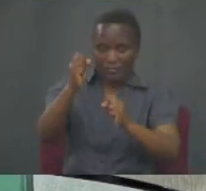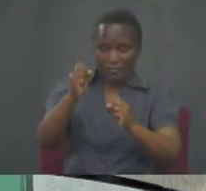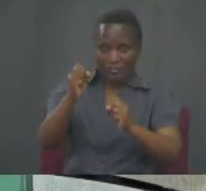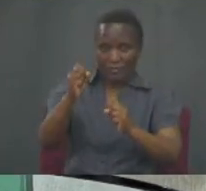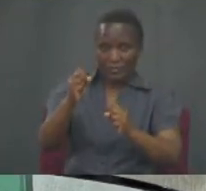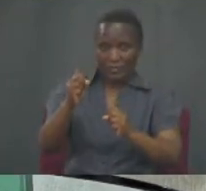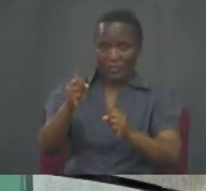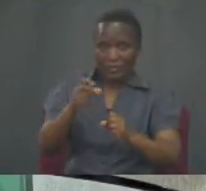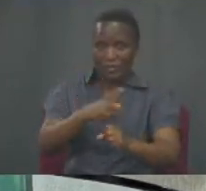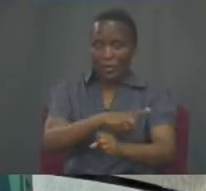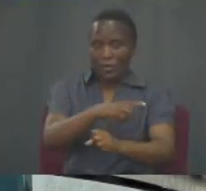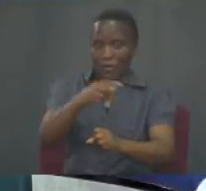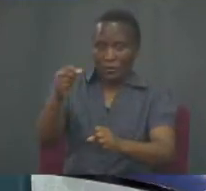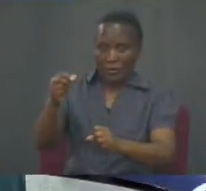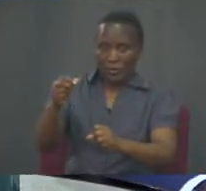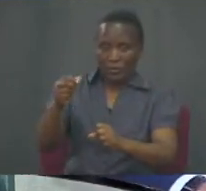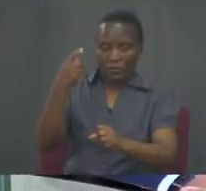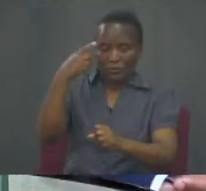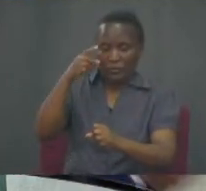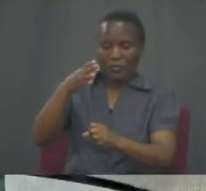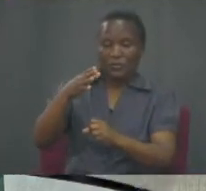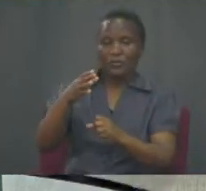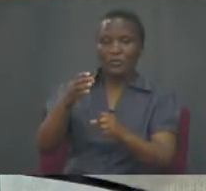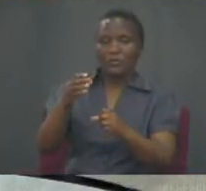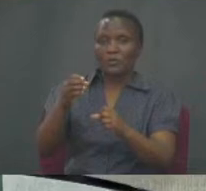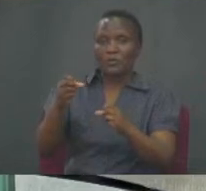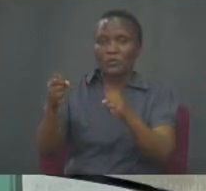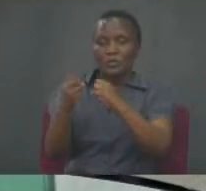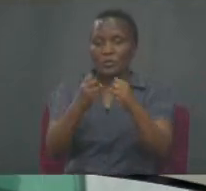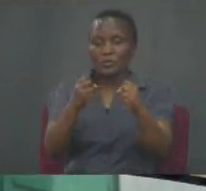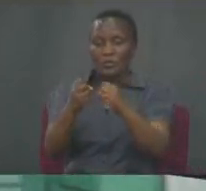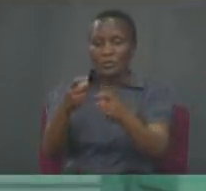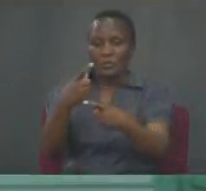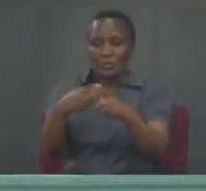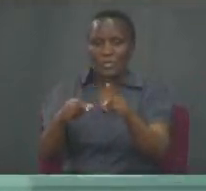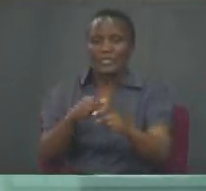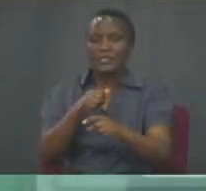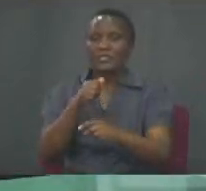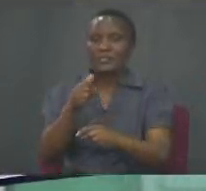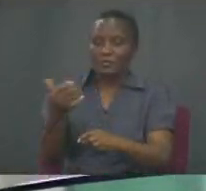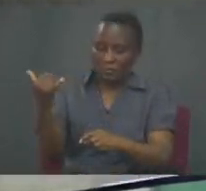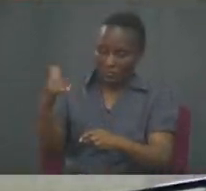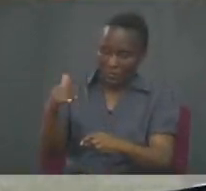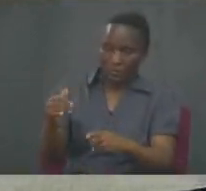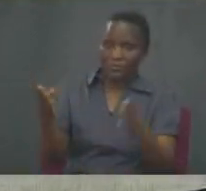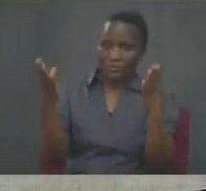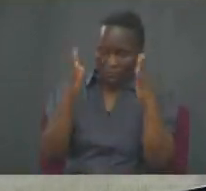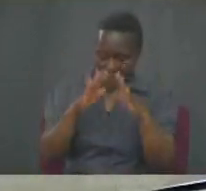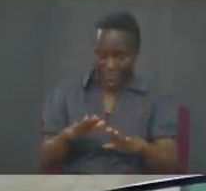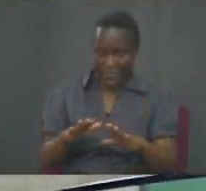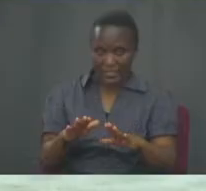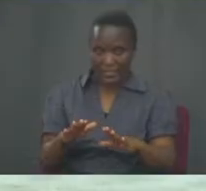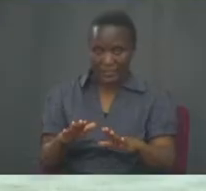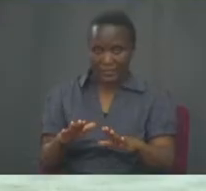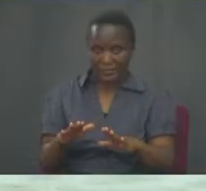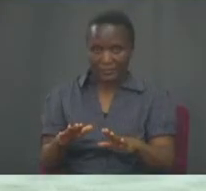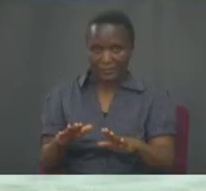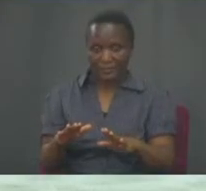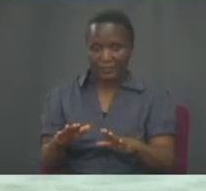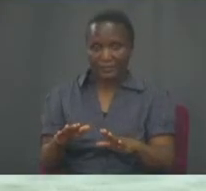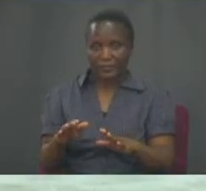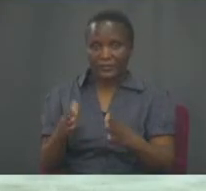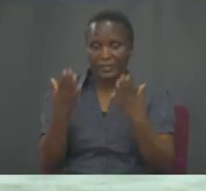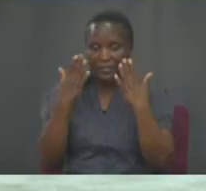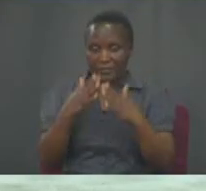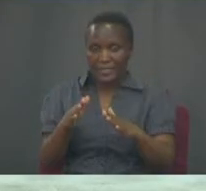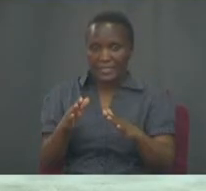go for war, but the Lord is done. So God is speaking from a place of completion. He is saying, this issue,